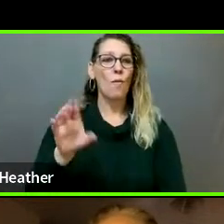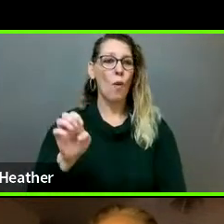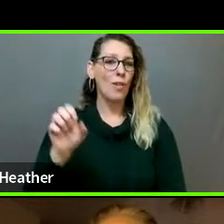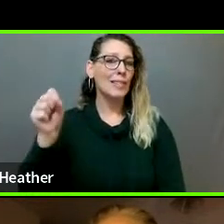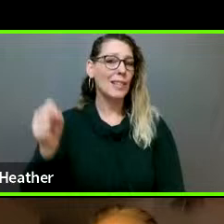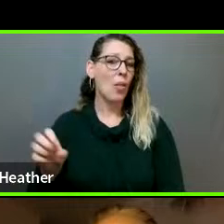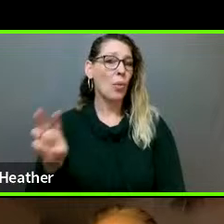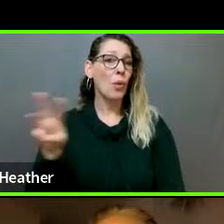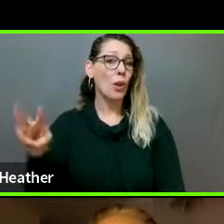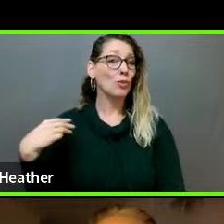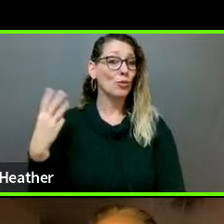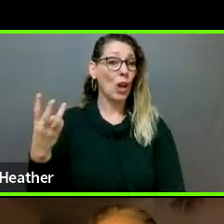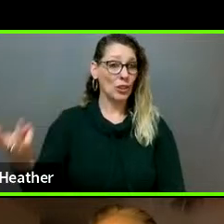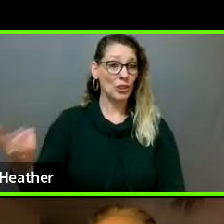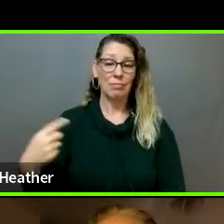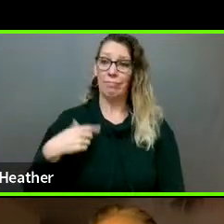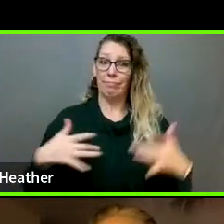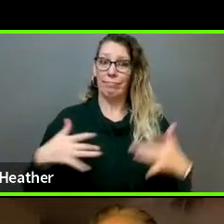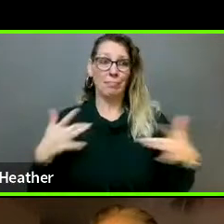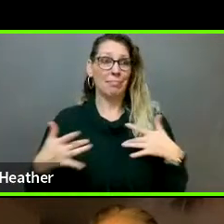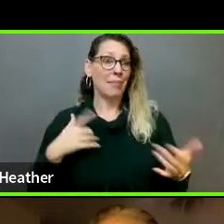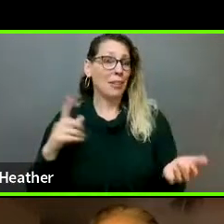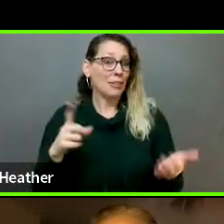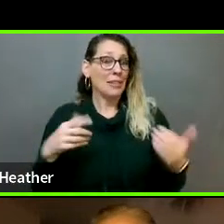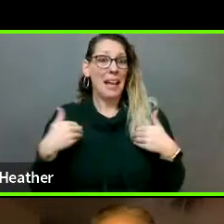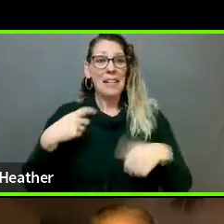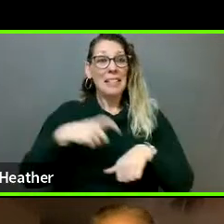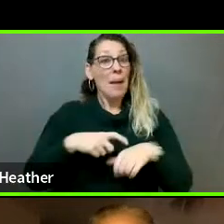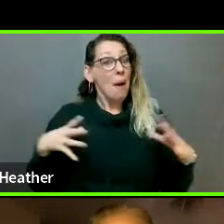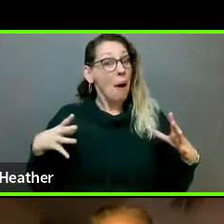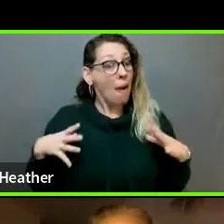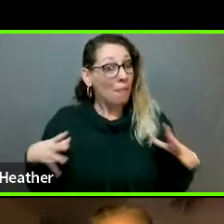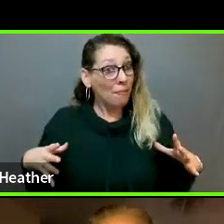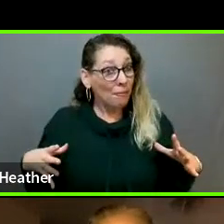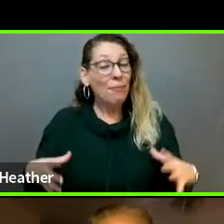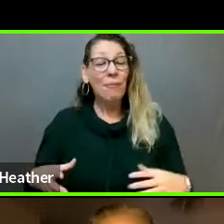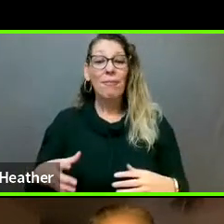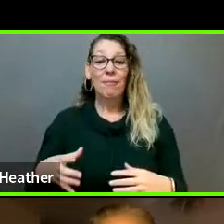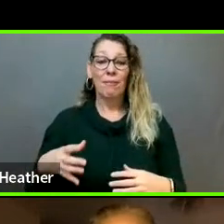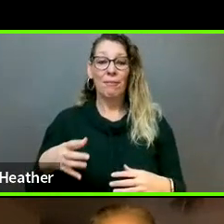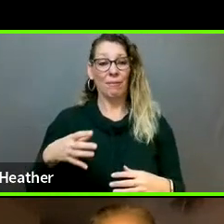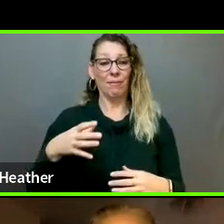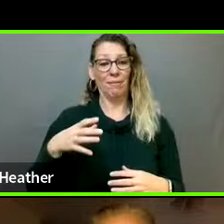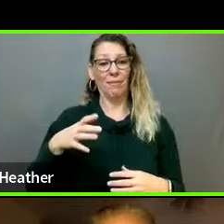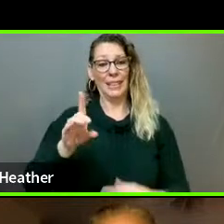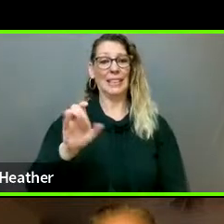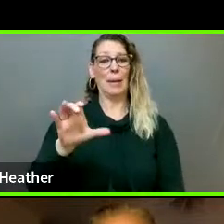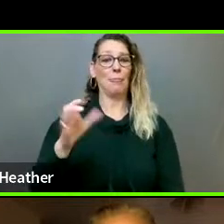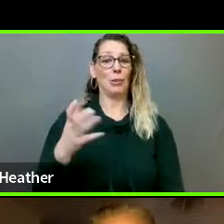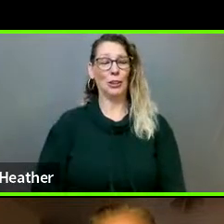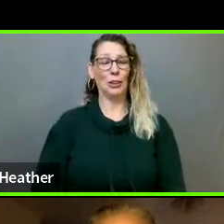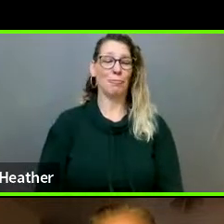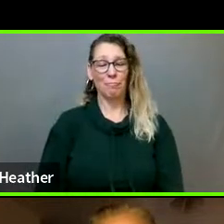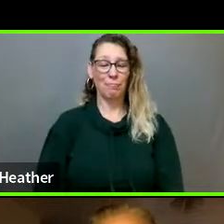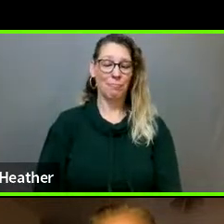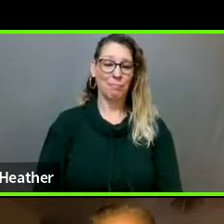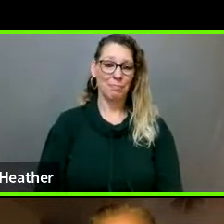Washington. And I am excited just to have some time off at the end of December. Pretty simple.